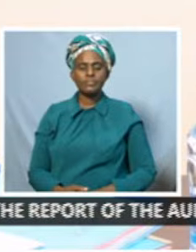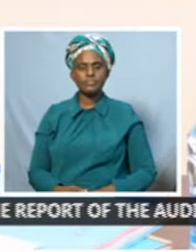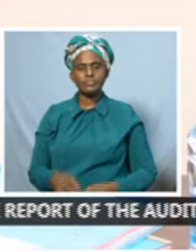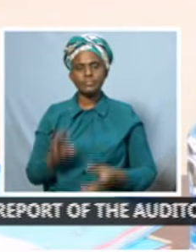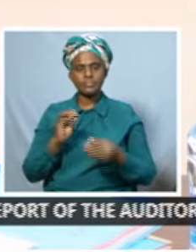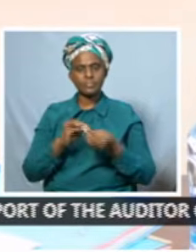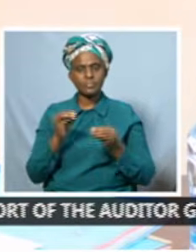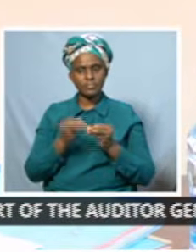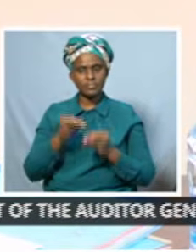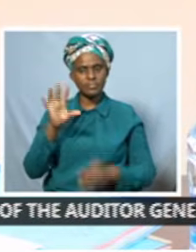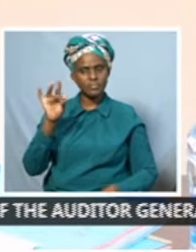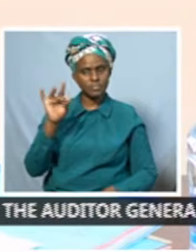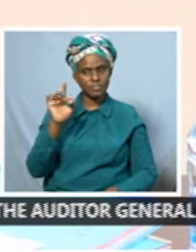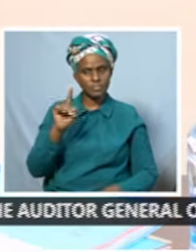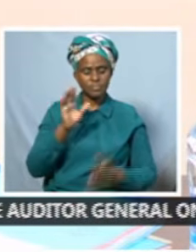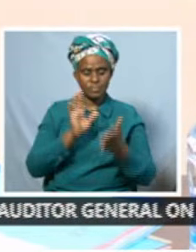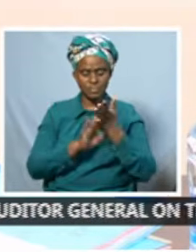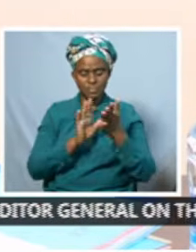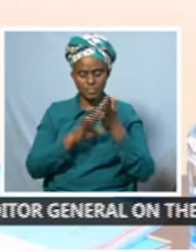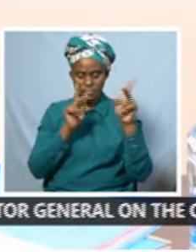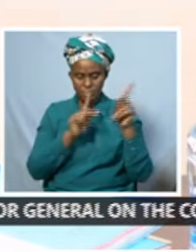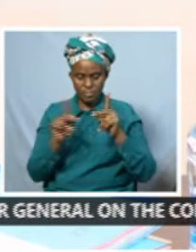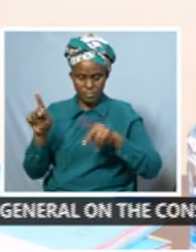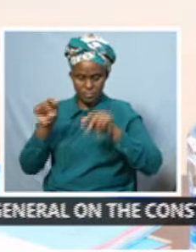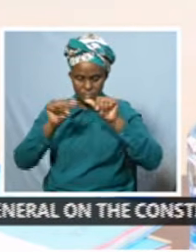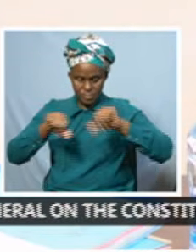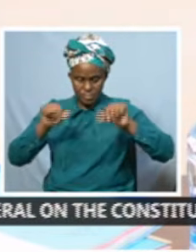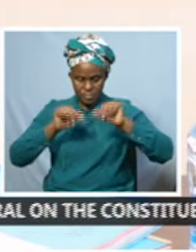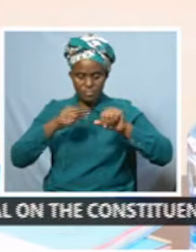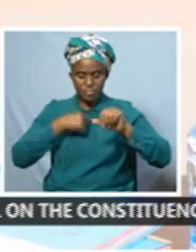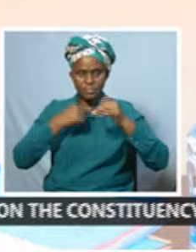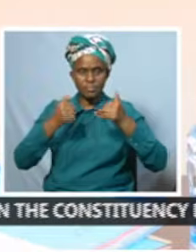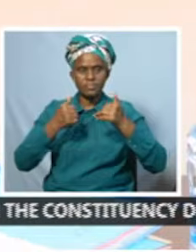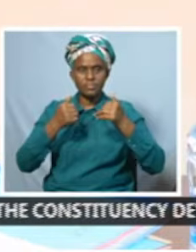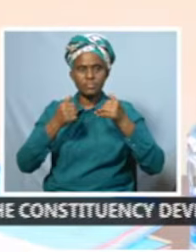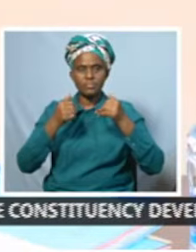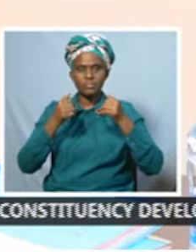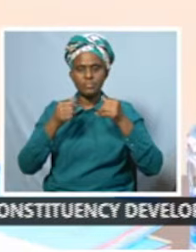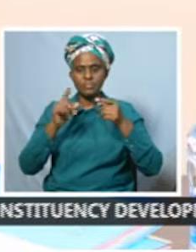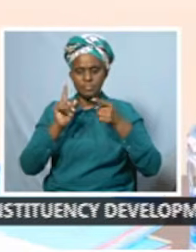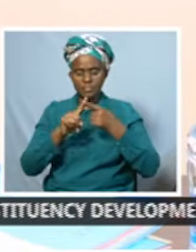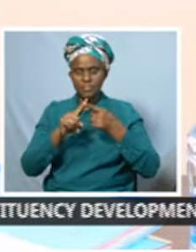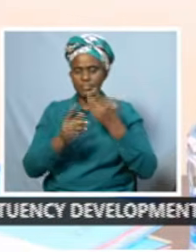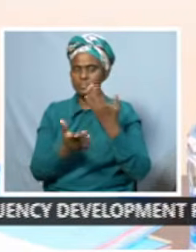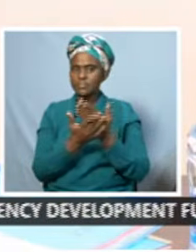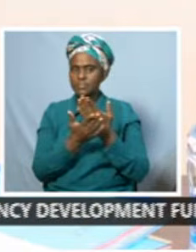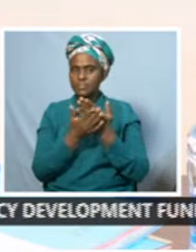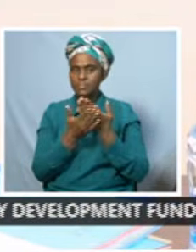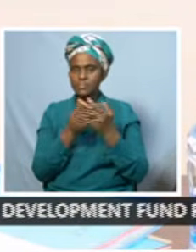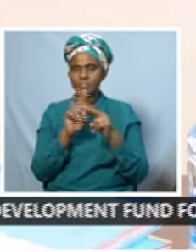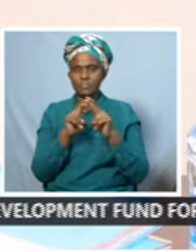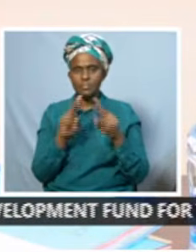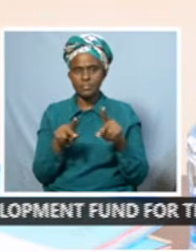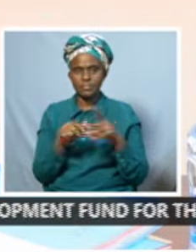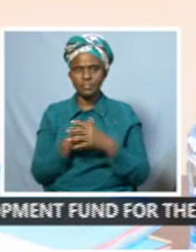Appendix 8, Bursary performance analysis. Allow me to draw you to the addendum, Chair.